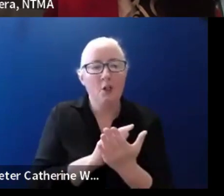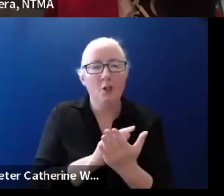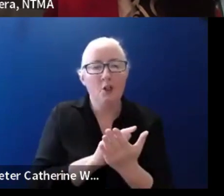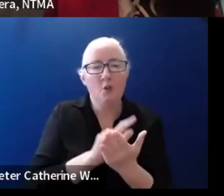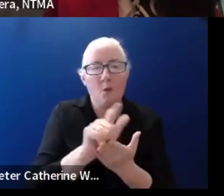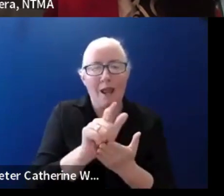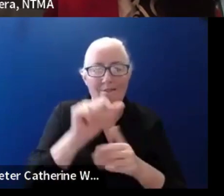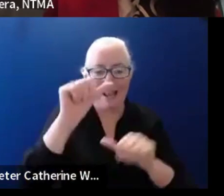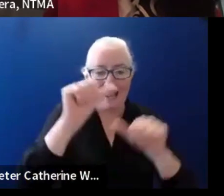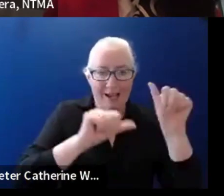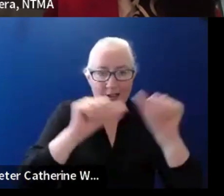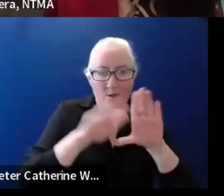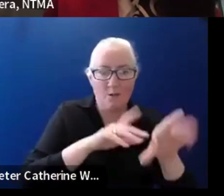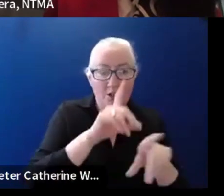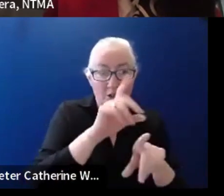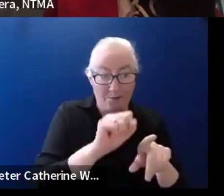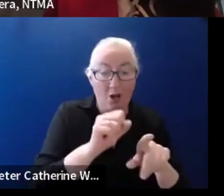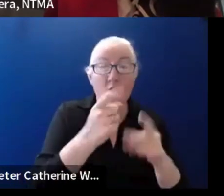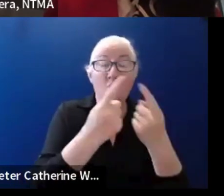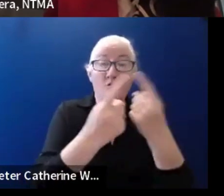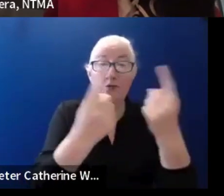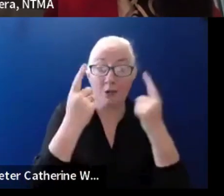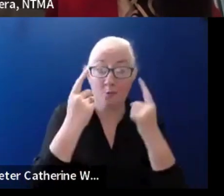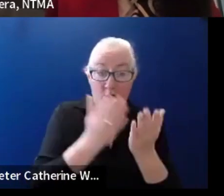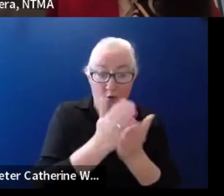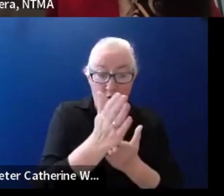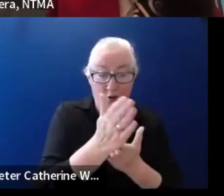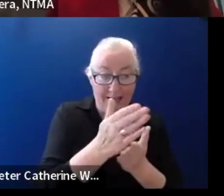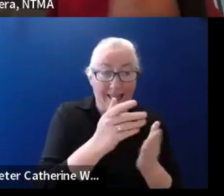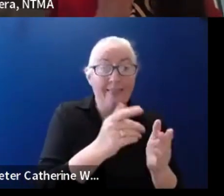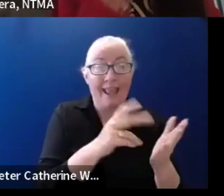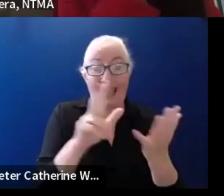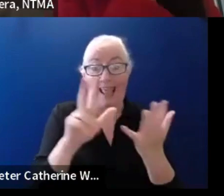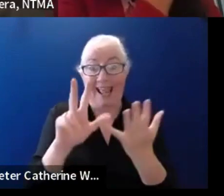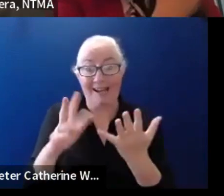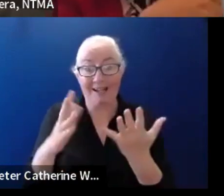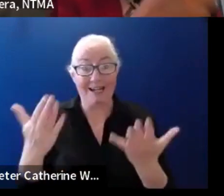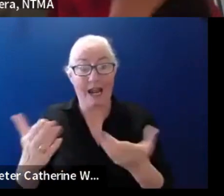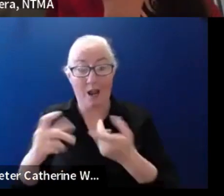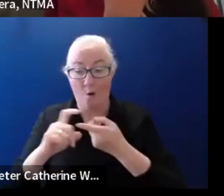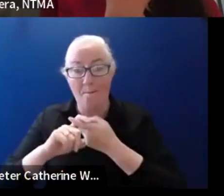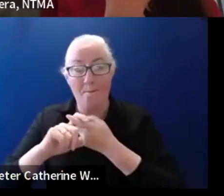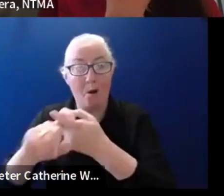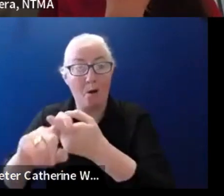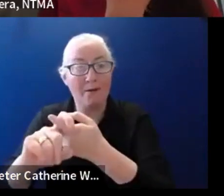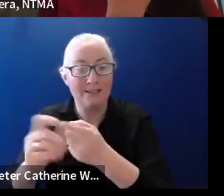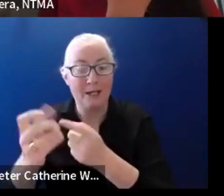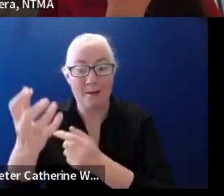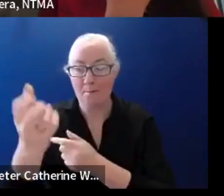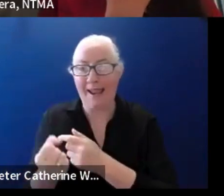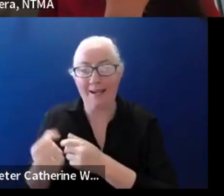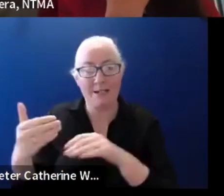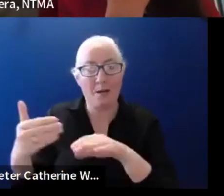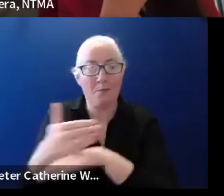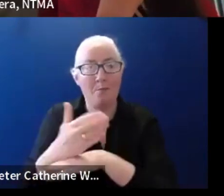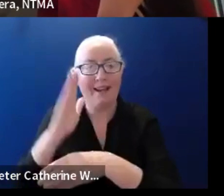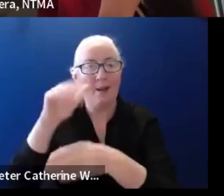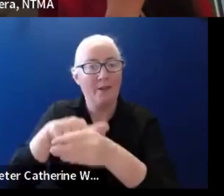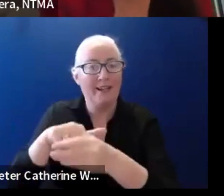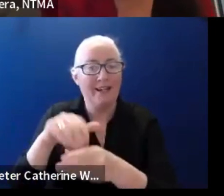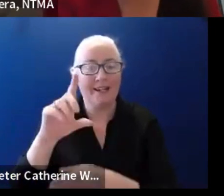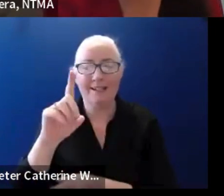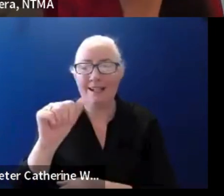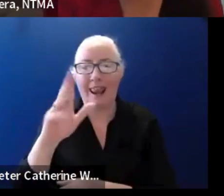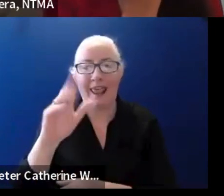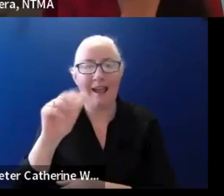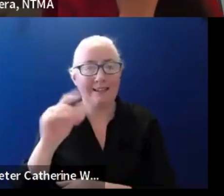adults with Down syndrome who graduated in that program, and 8 of those are in permanent paid employment within Dalata, within our